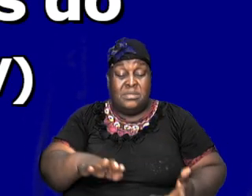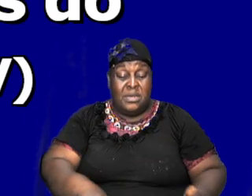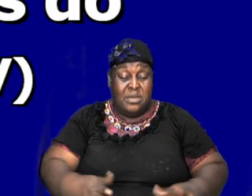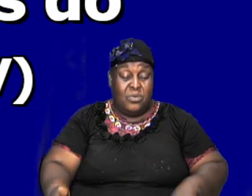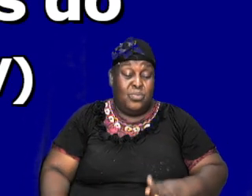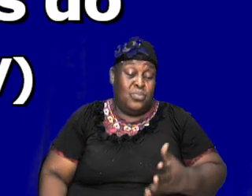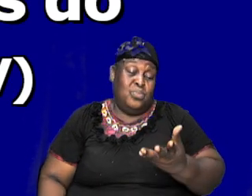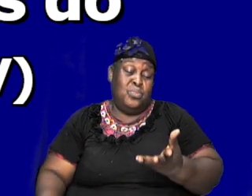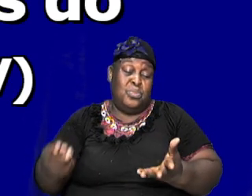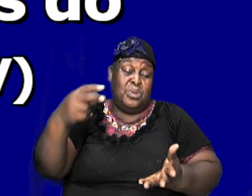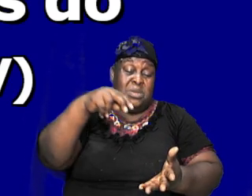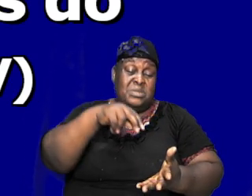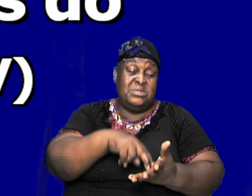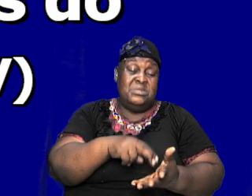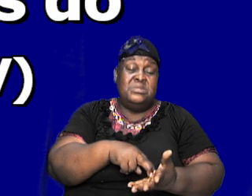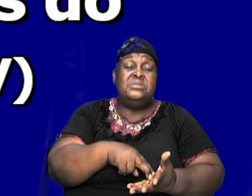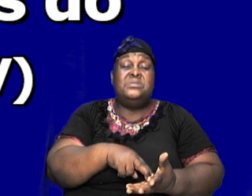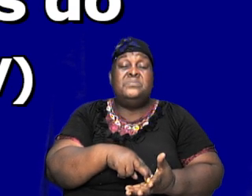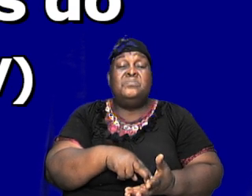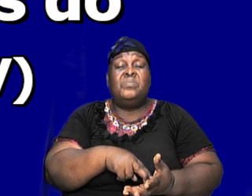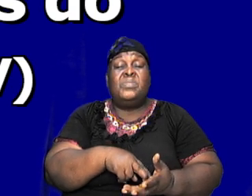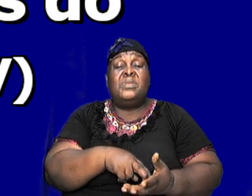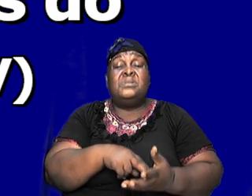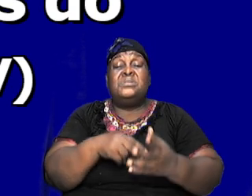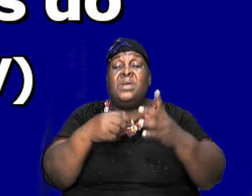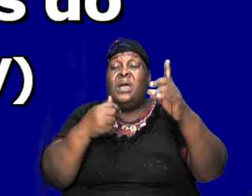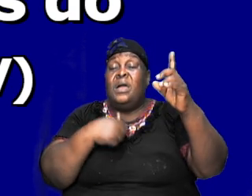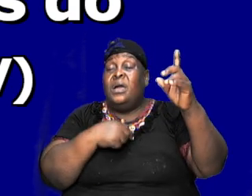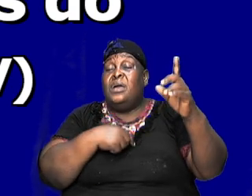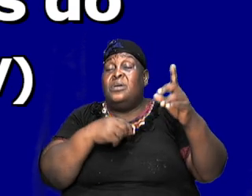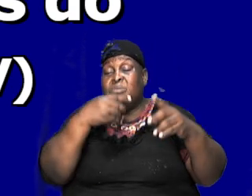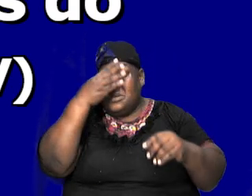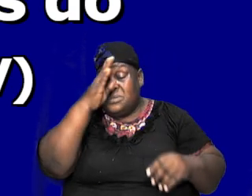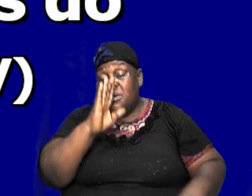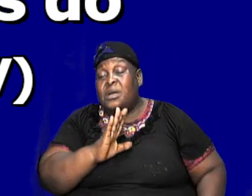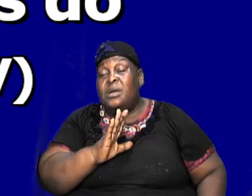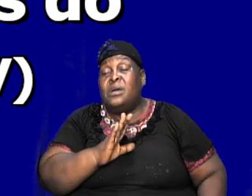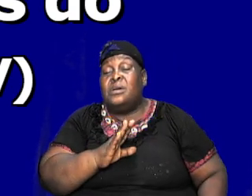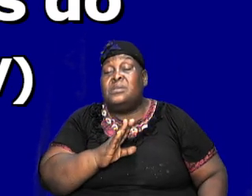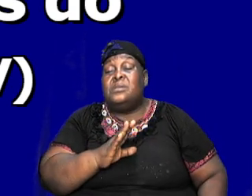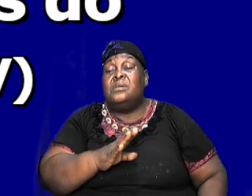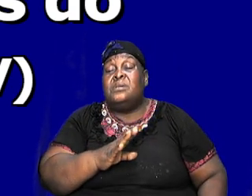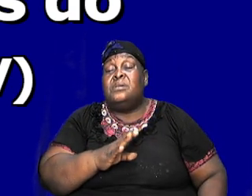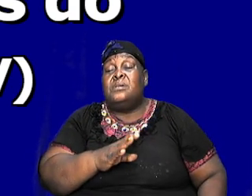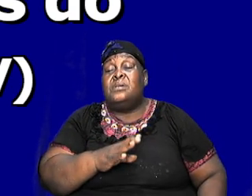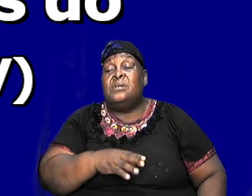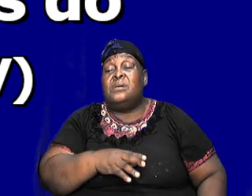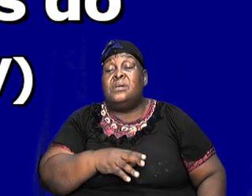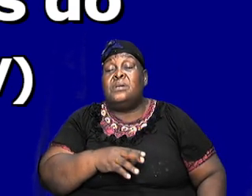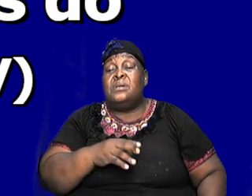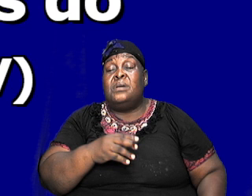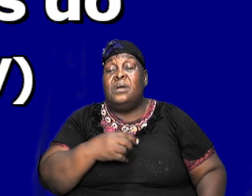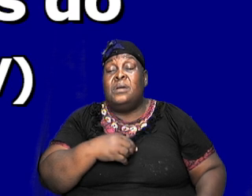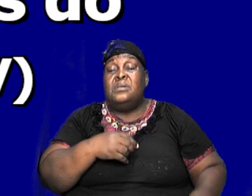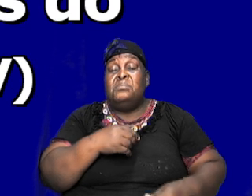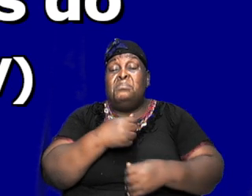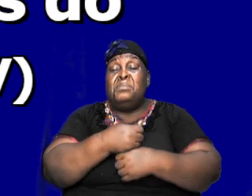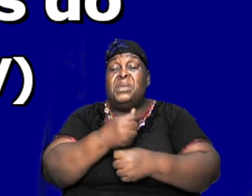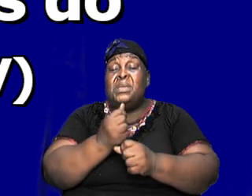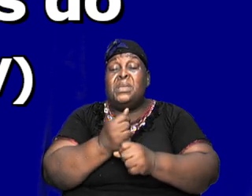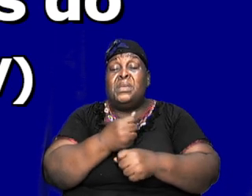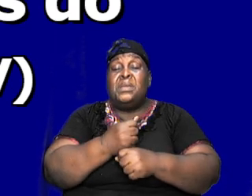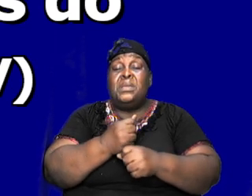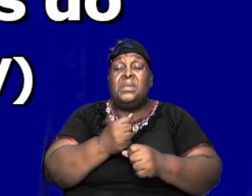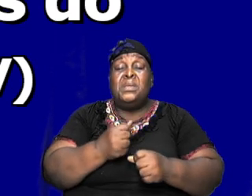was an emphatic declaration that I was God. I was making the claim here that I